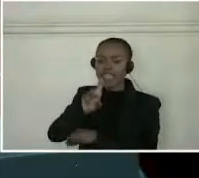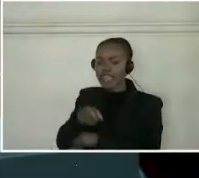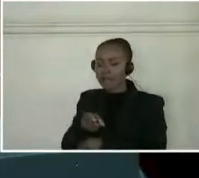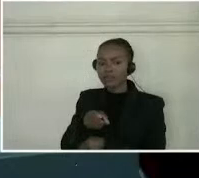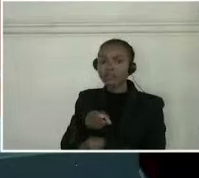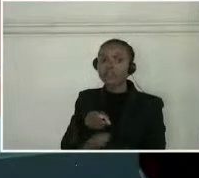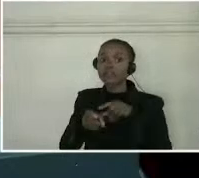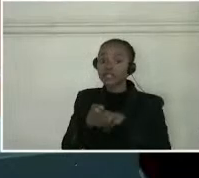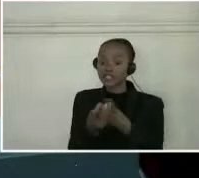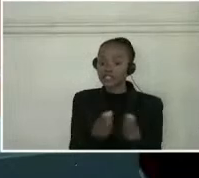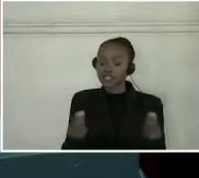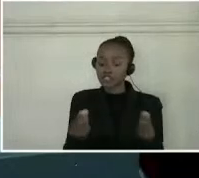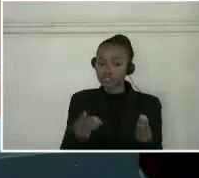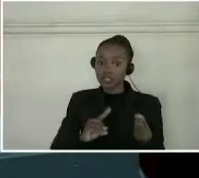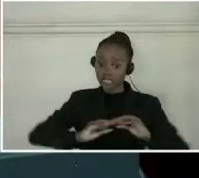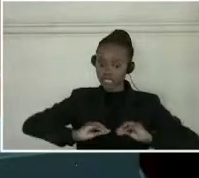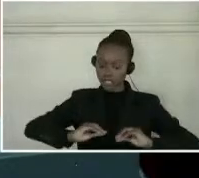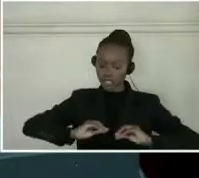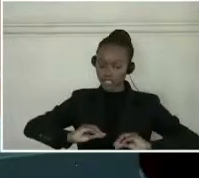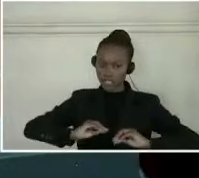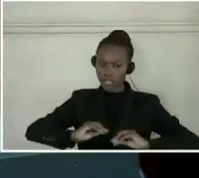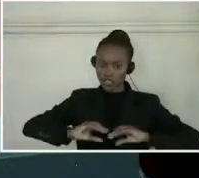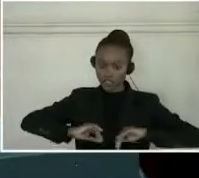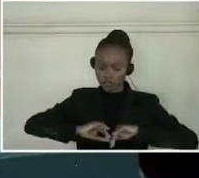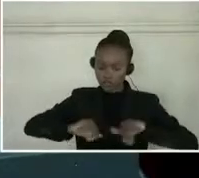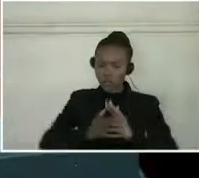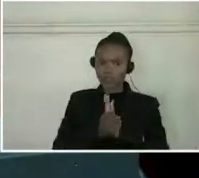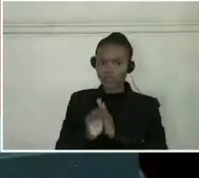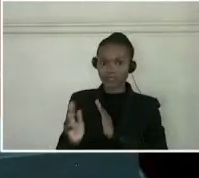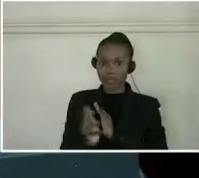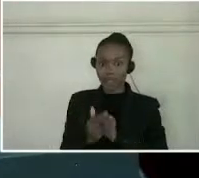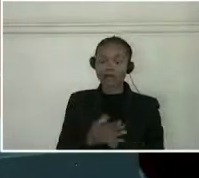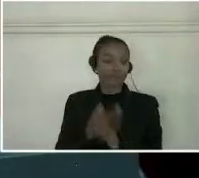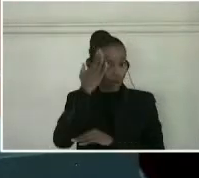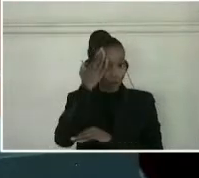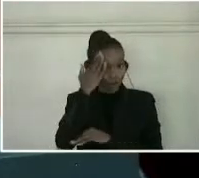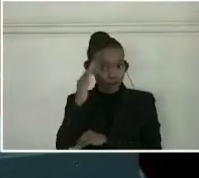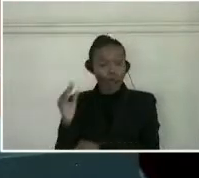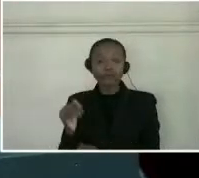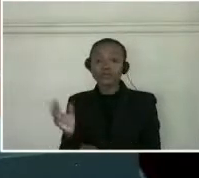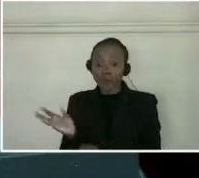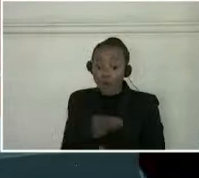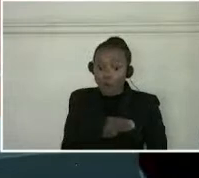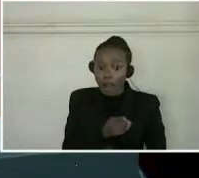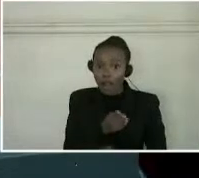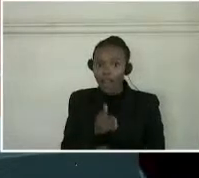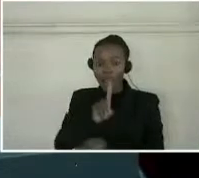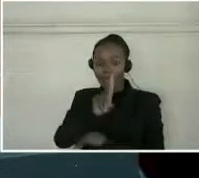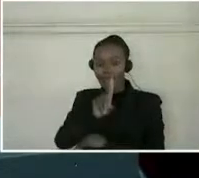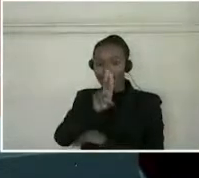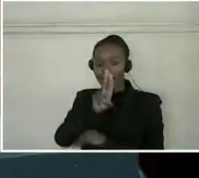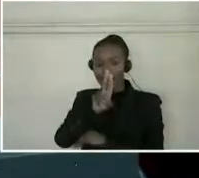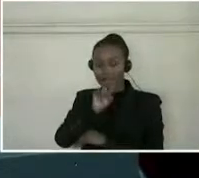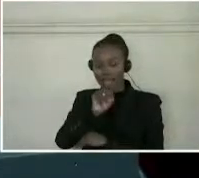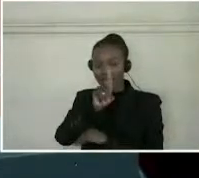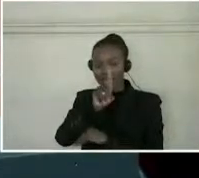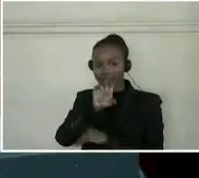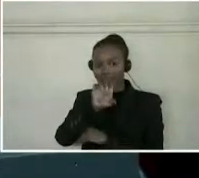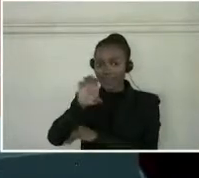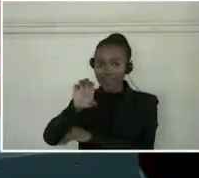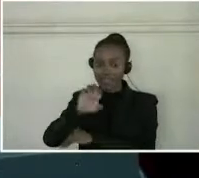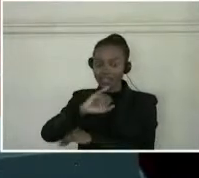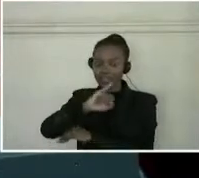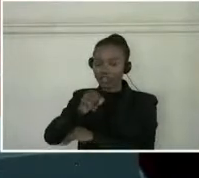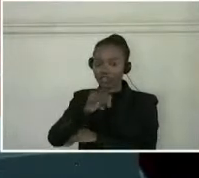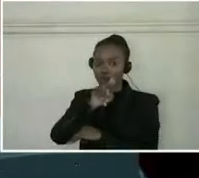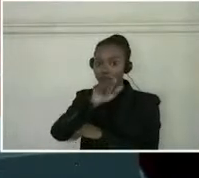racing i think all of us now know that the dandy july becomes very popular so